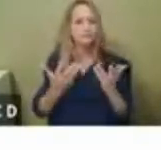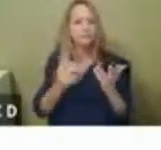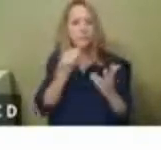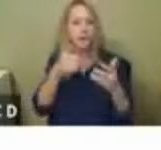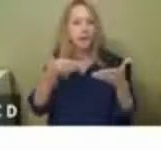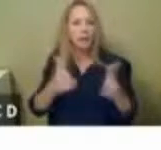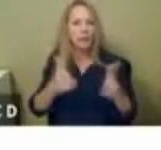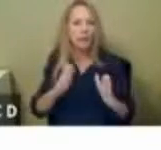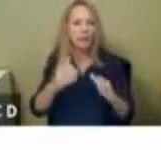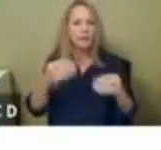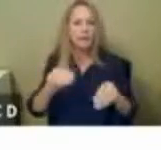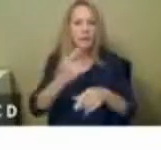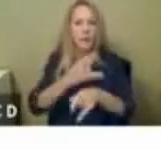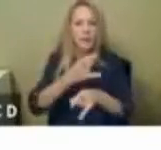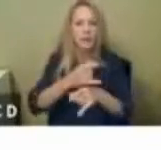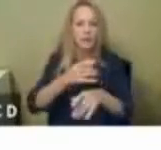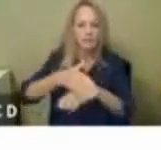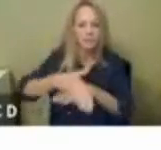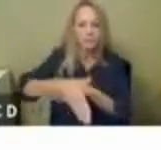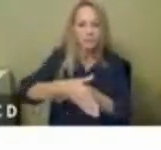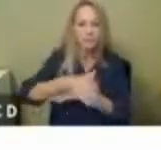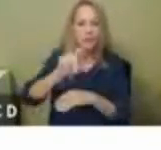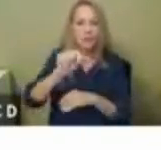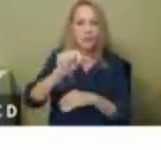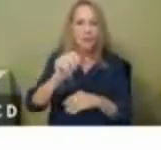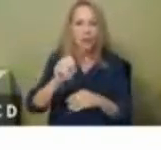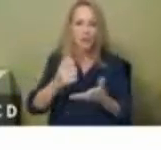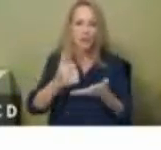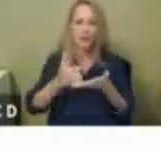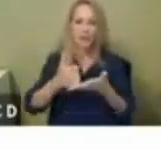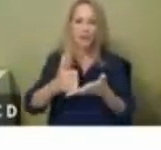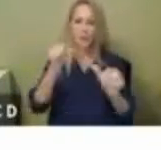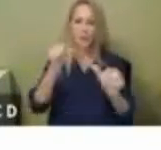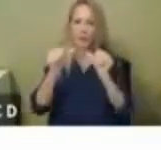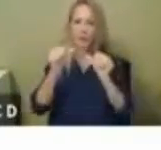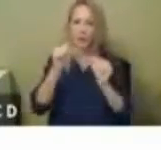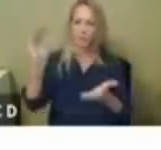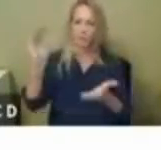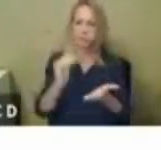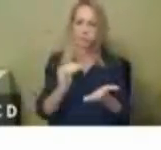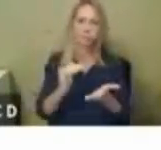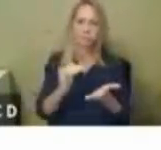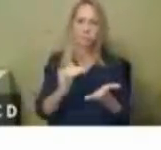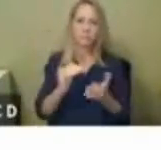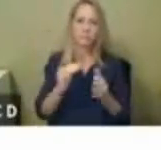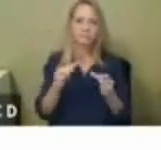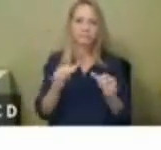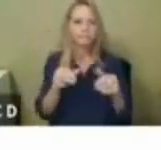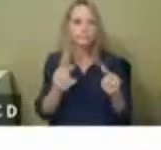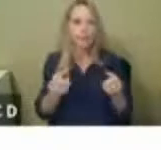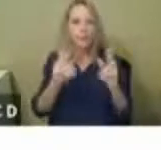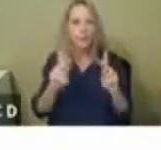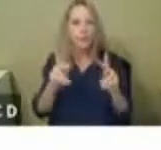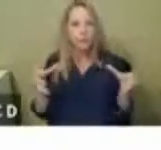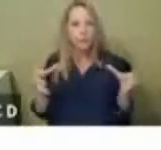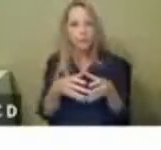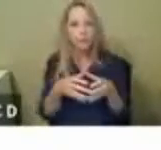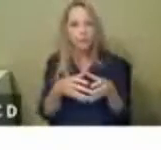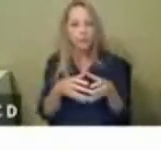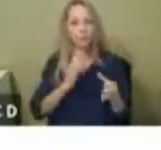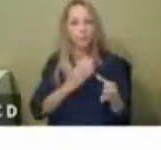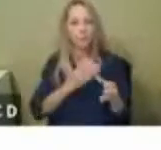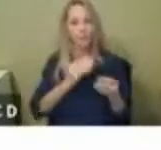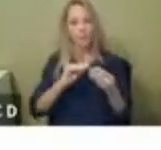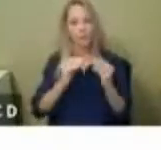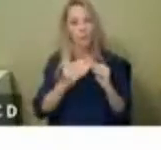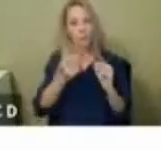at night to help us with the bars, with the size of gatherings. You see our numbers began to